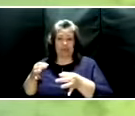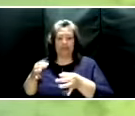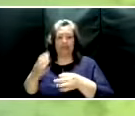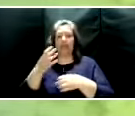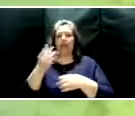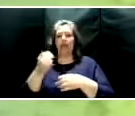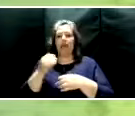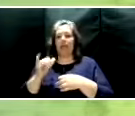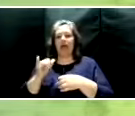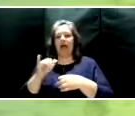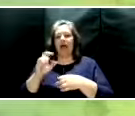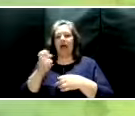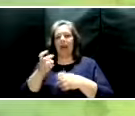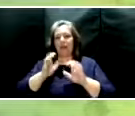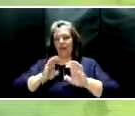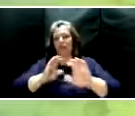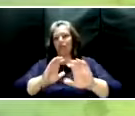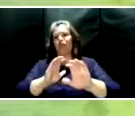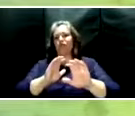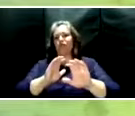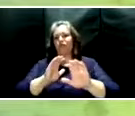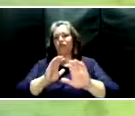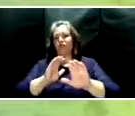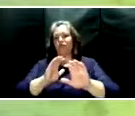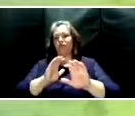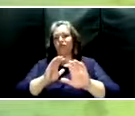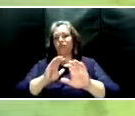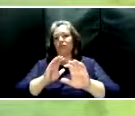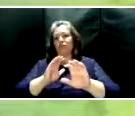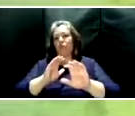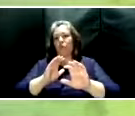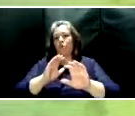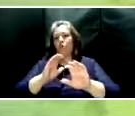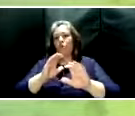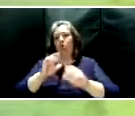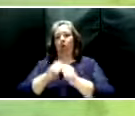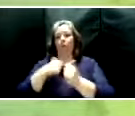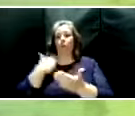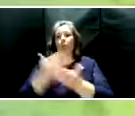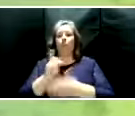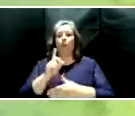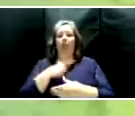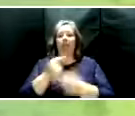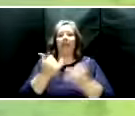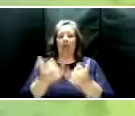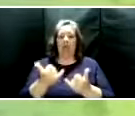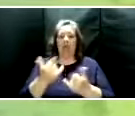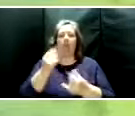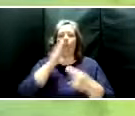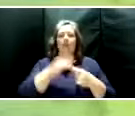have basically brought us to the place where we are and will take us to where we hope to be in the